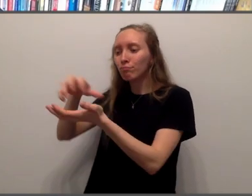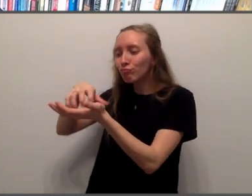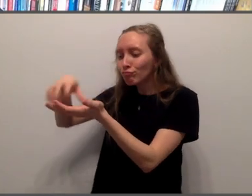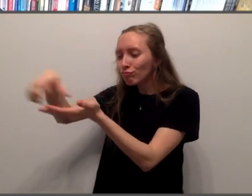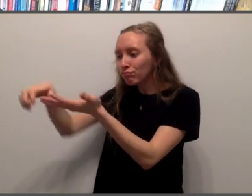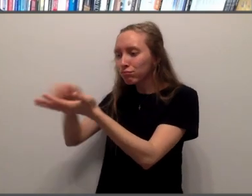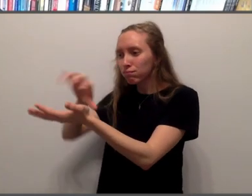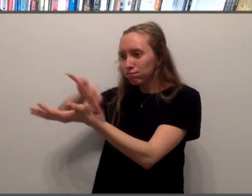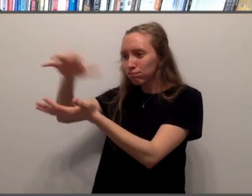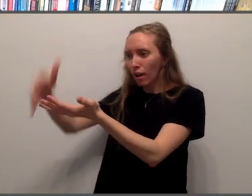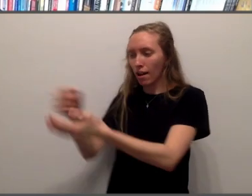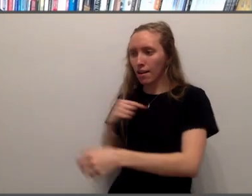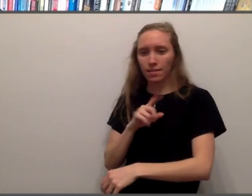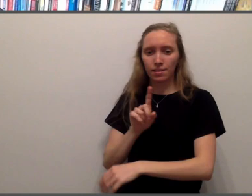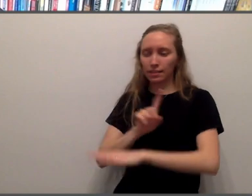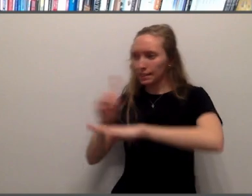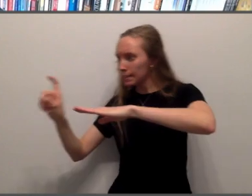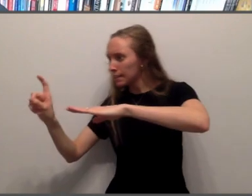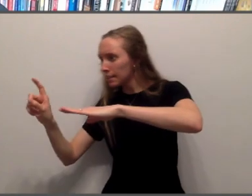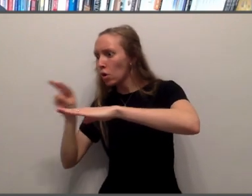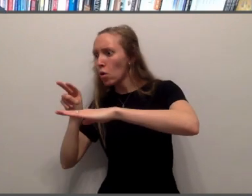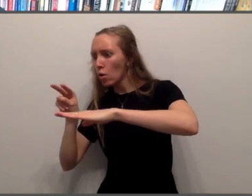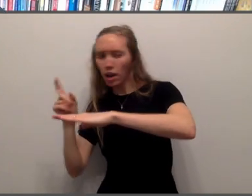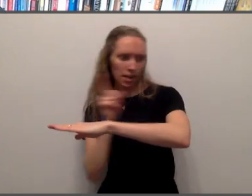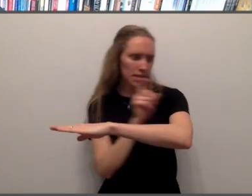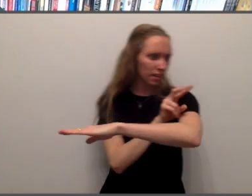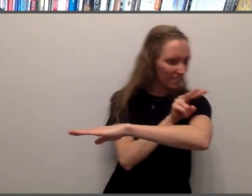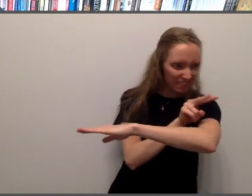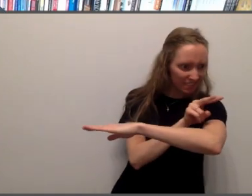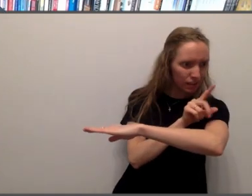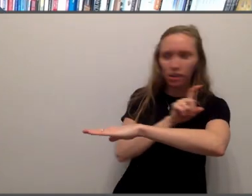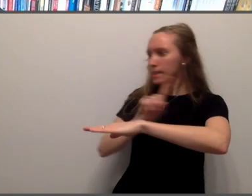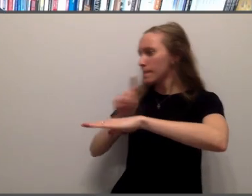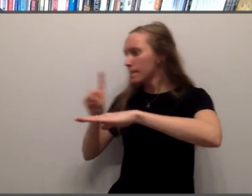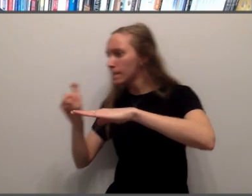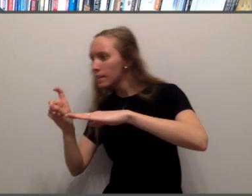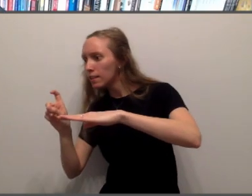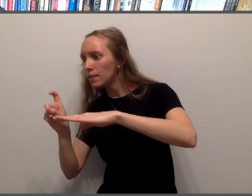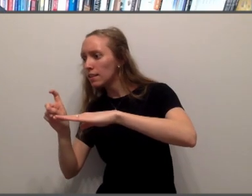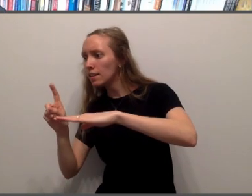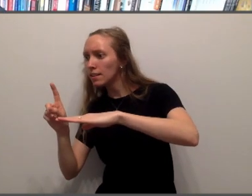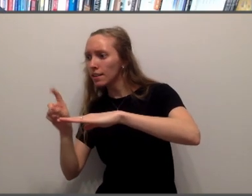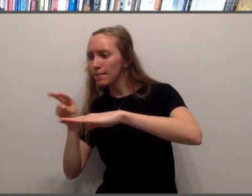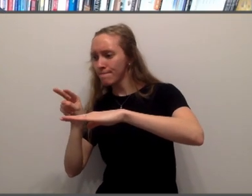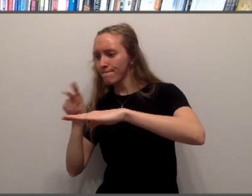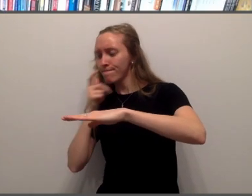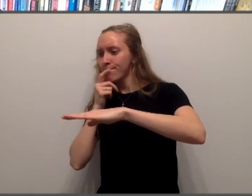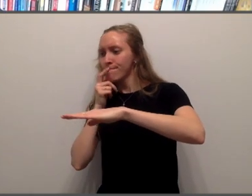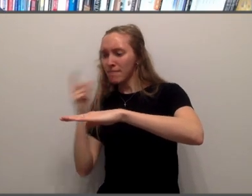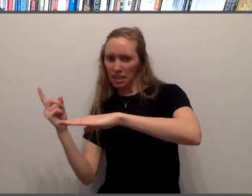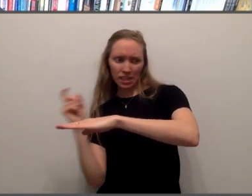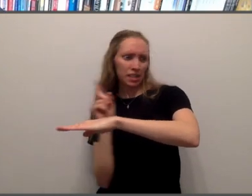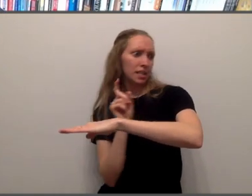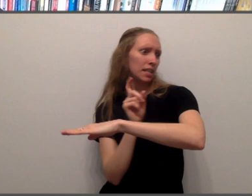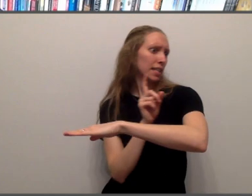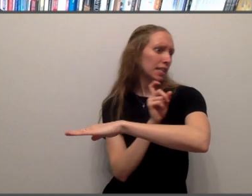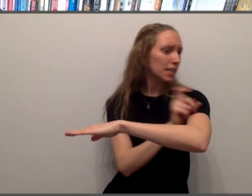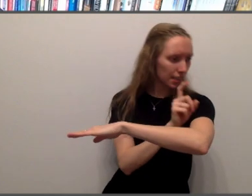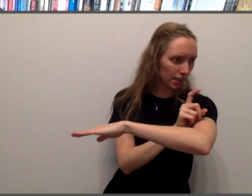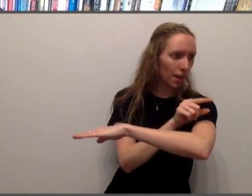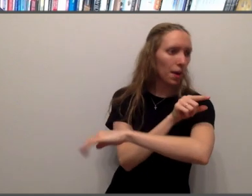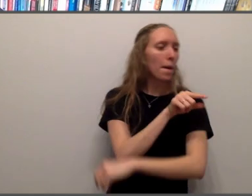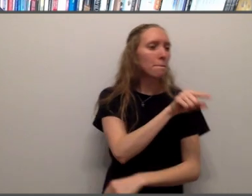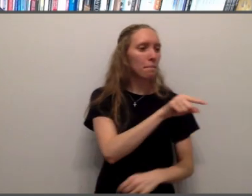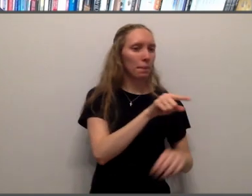down to the other end and looks at the apples, runs back down to the other end of the table, looks at the cookies. And then he runs back to his friends who were